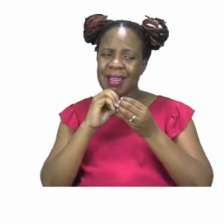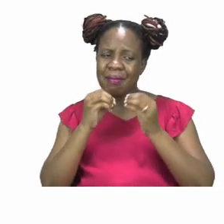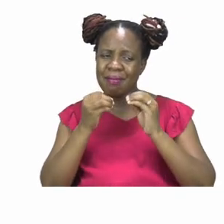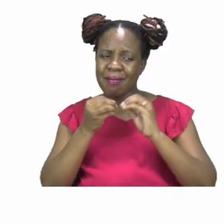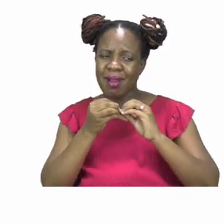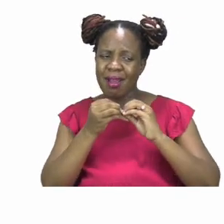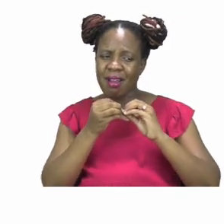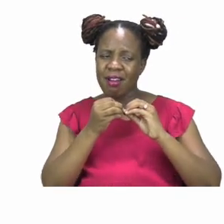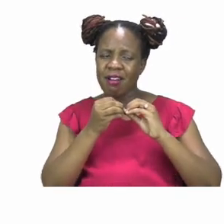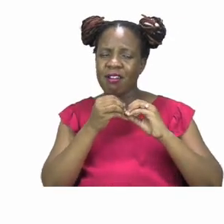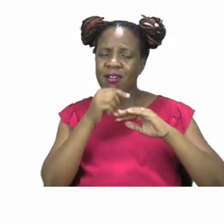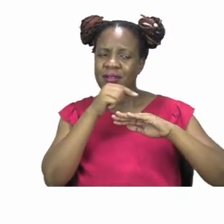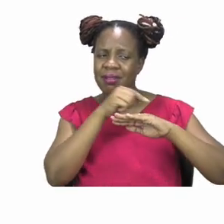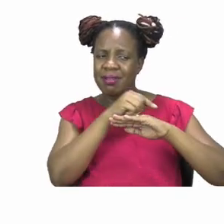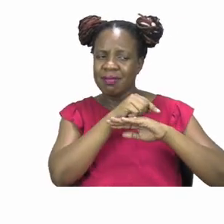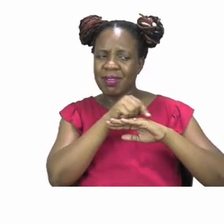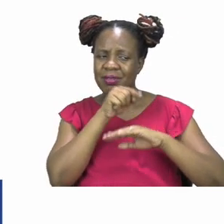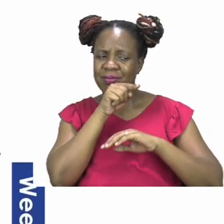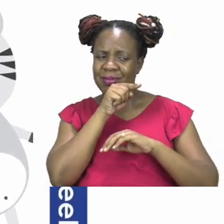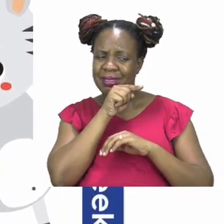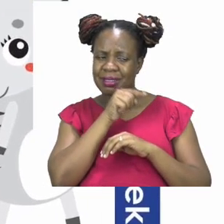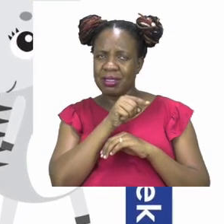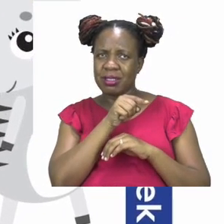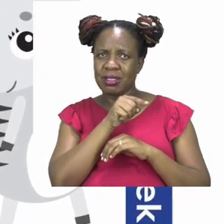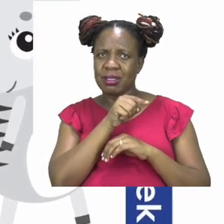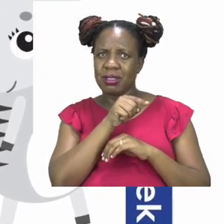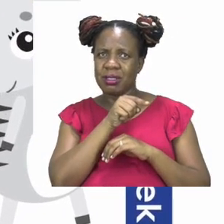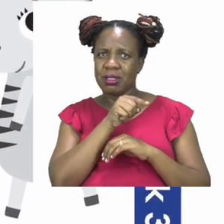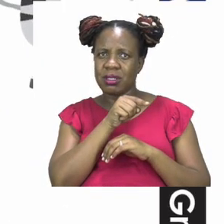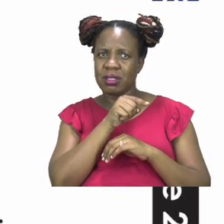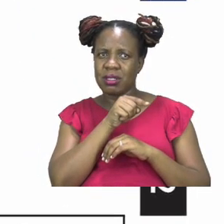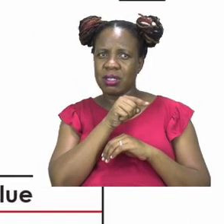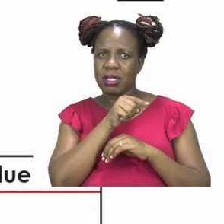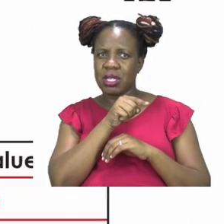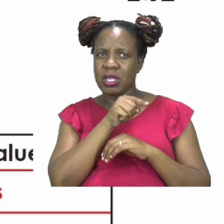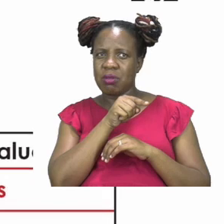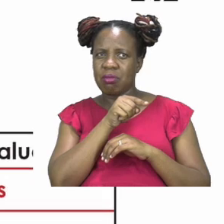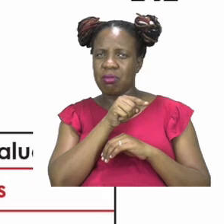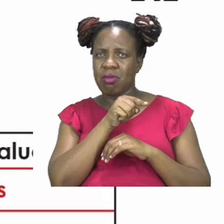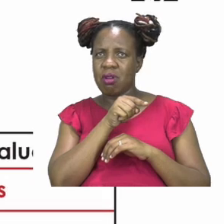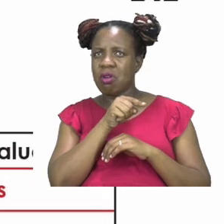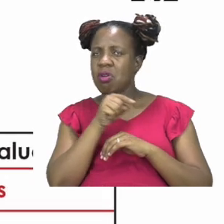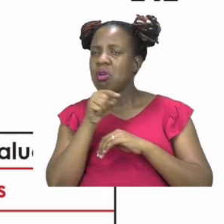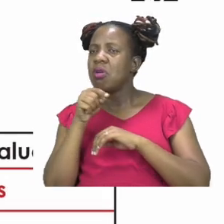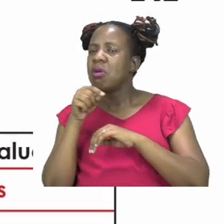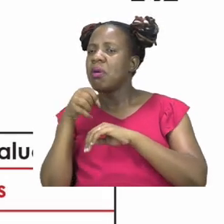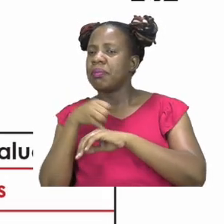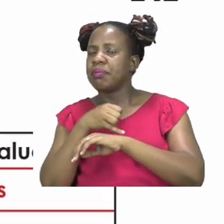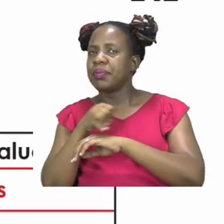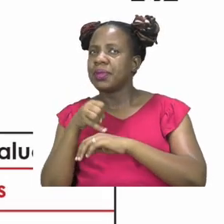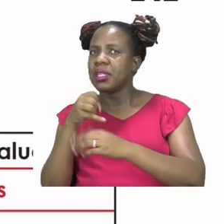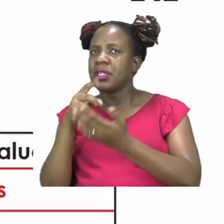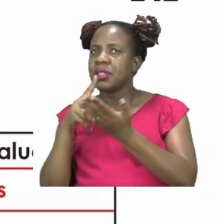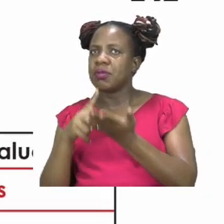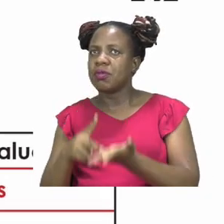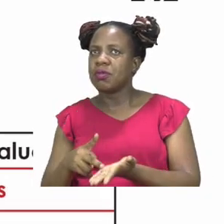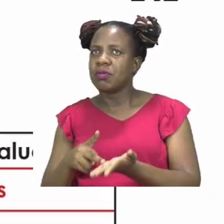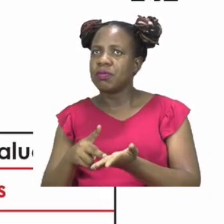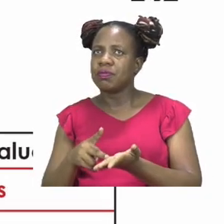value of the underlined number. So in the example, the number